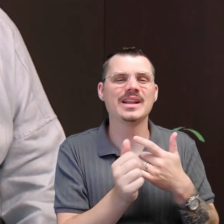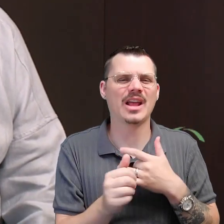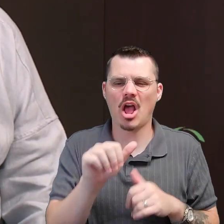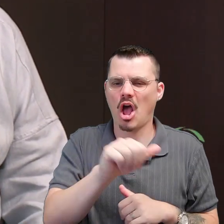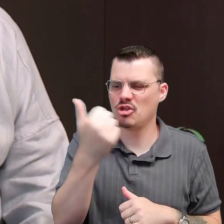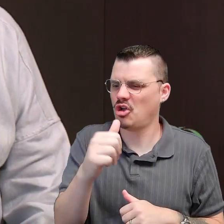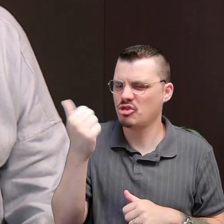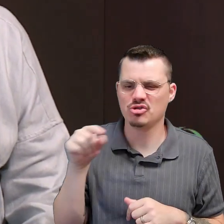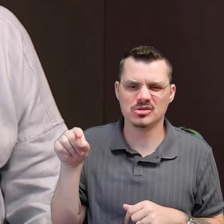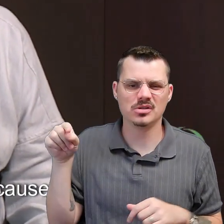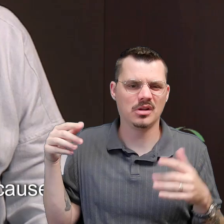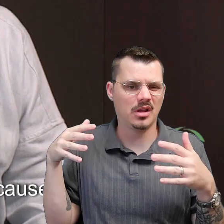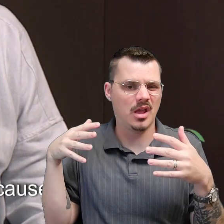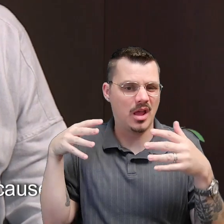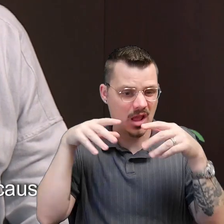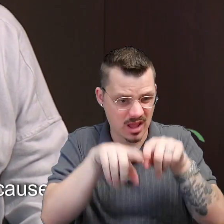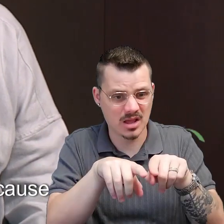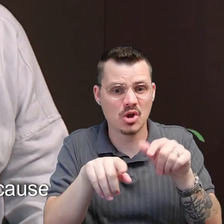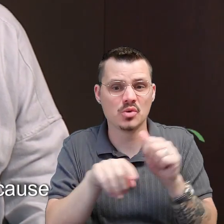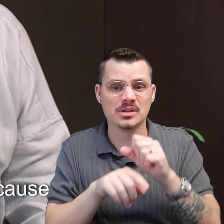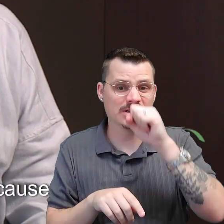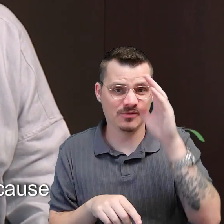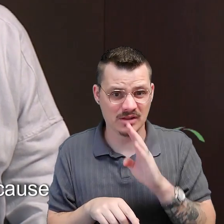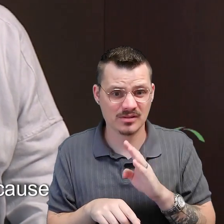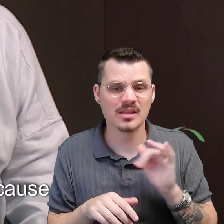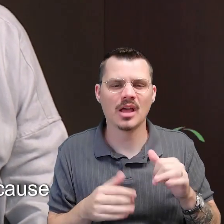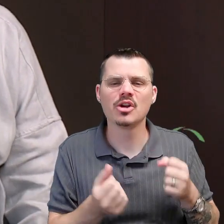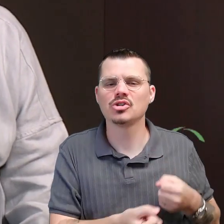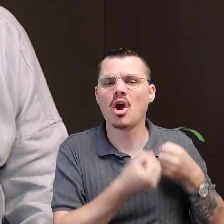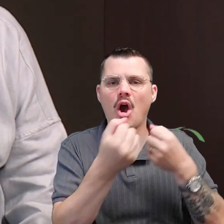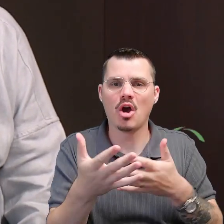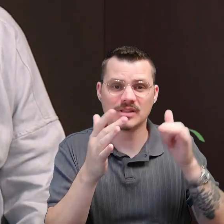other stuff compounding schizophrenia